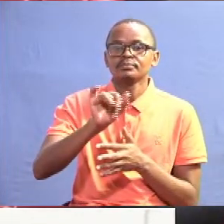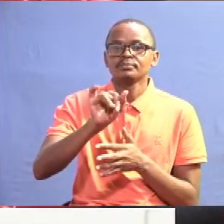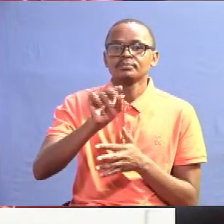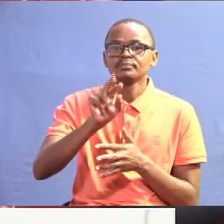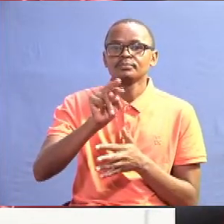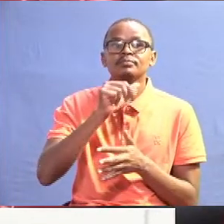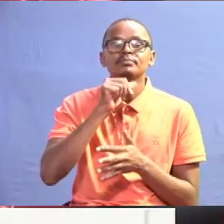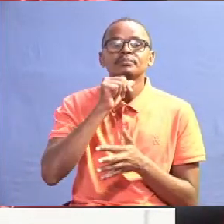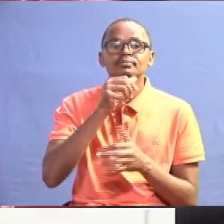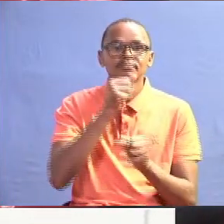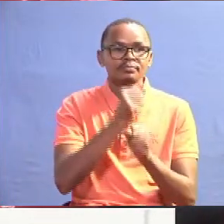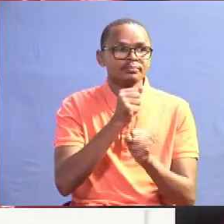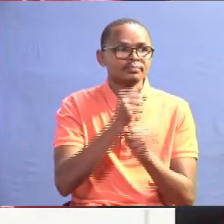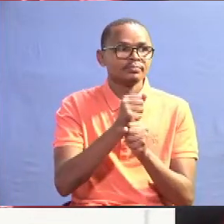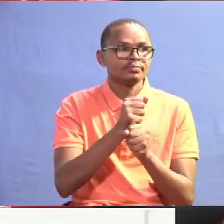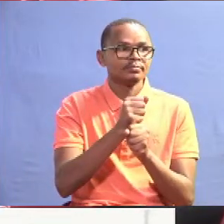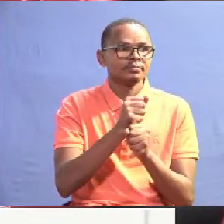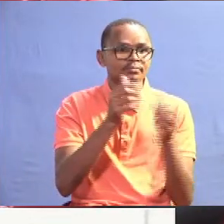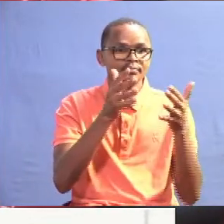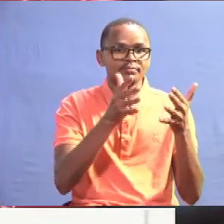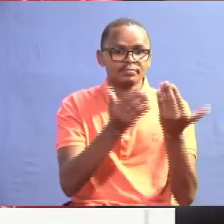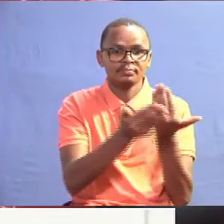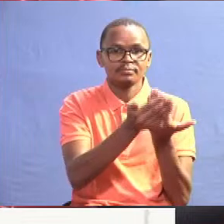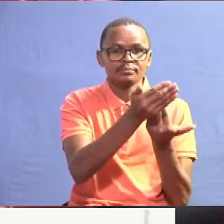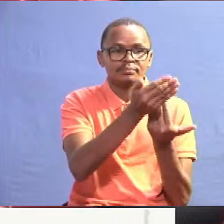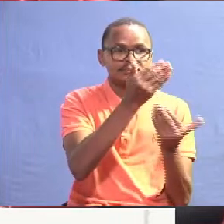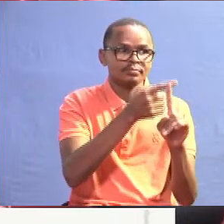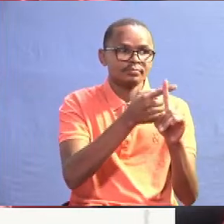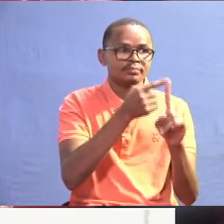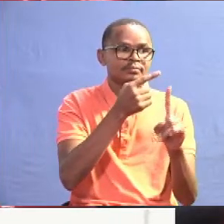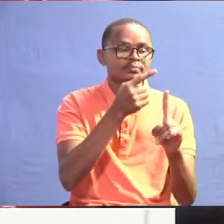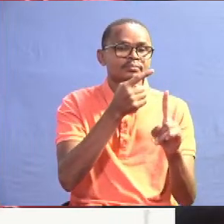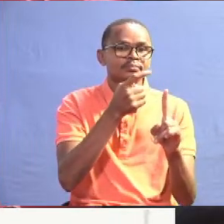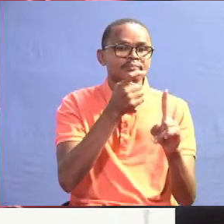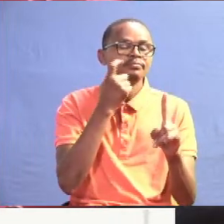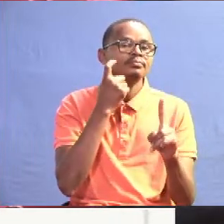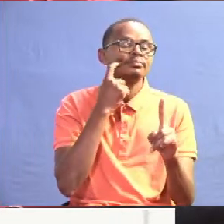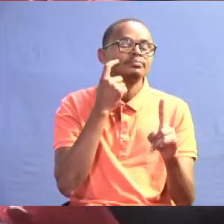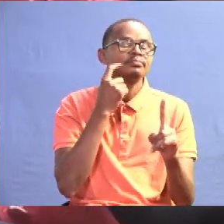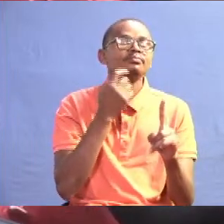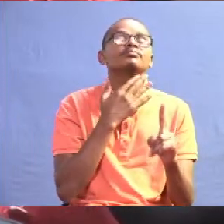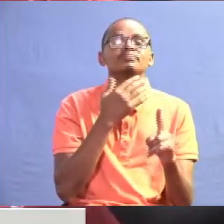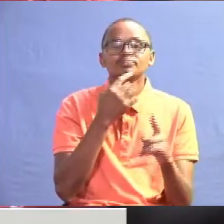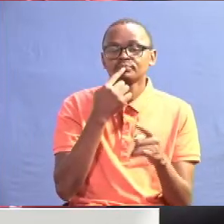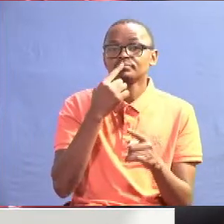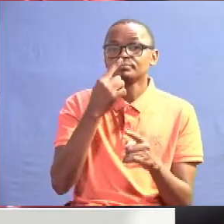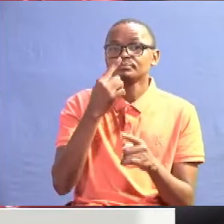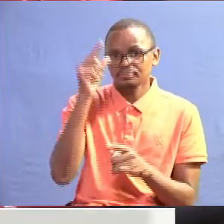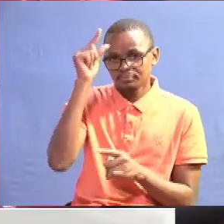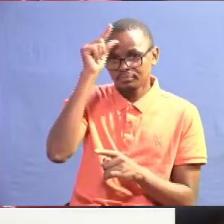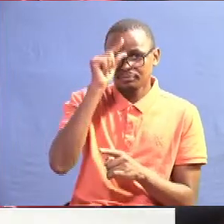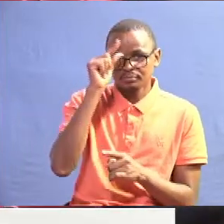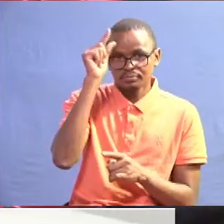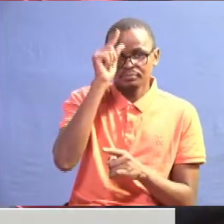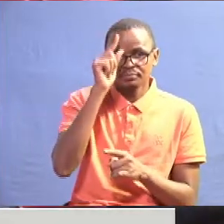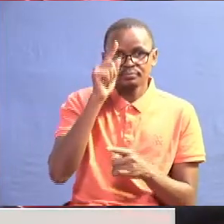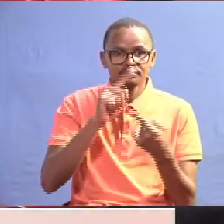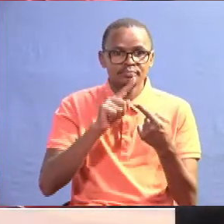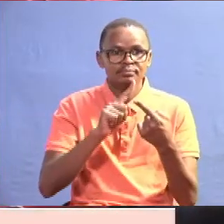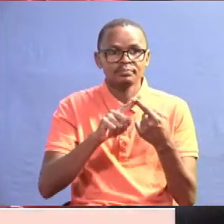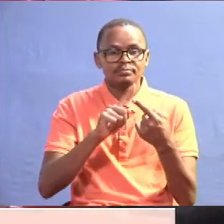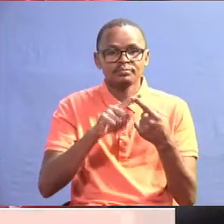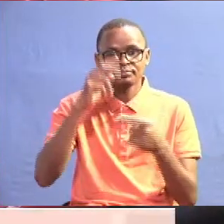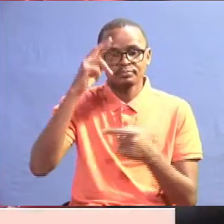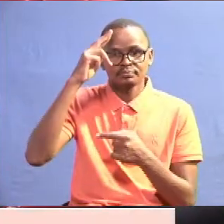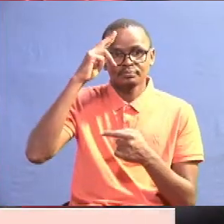were not even doing their work. They were just there collecting money from shops. I would like to tell the government to transfer all the